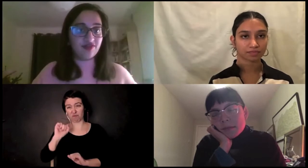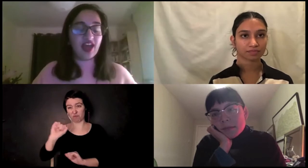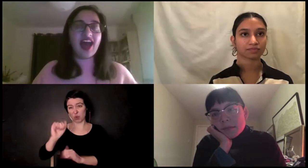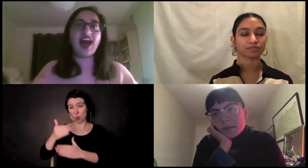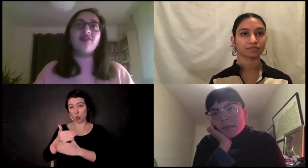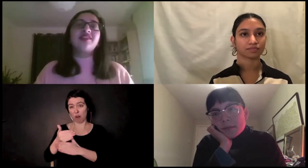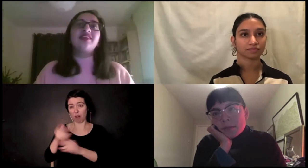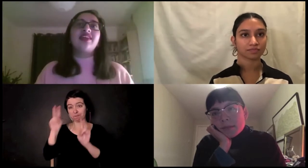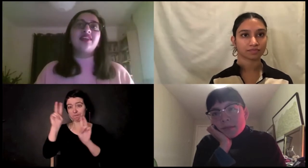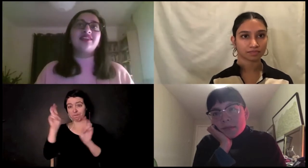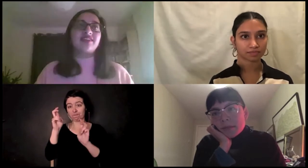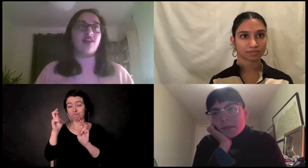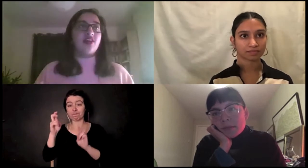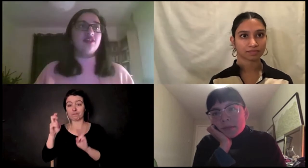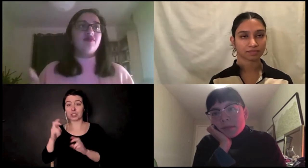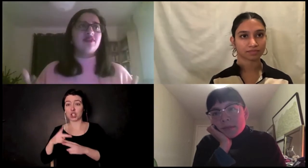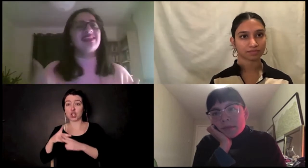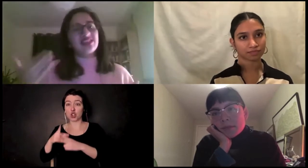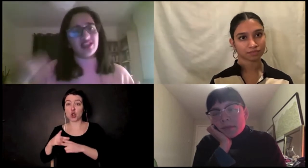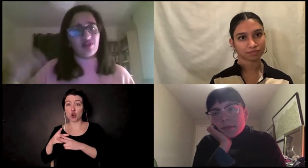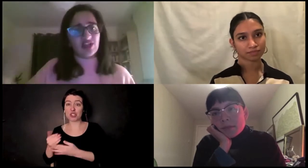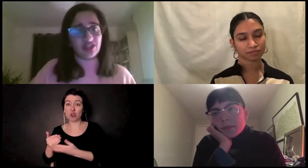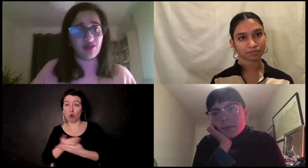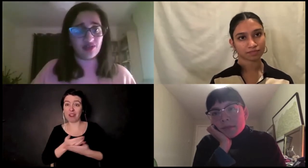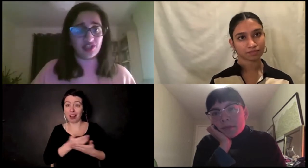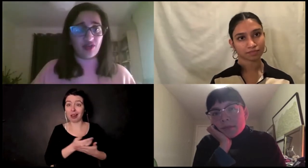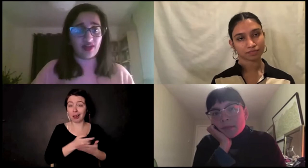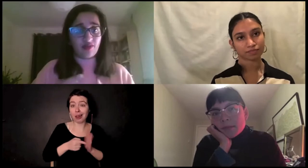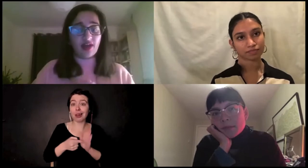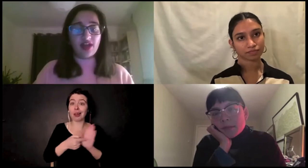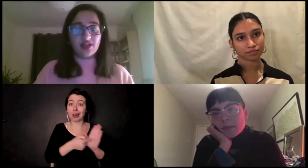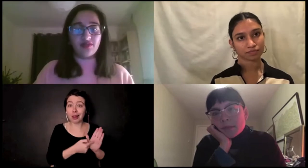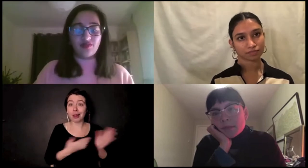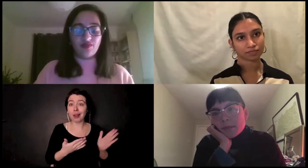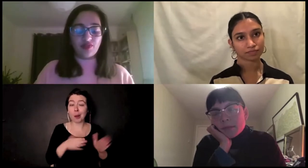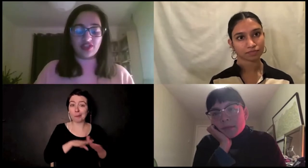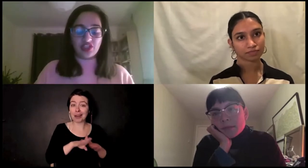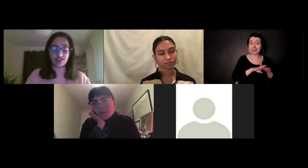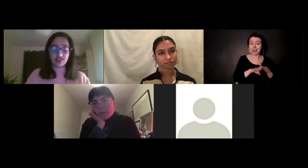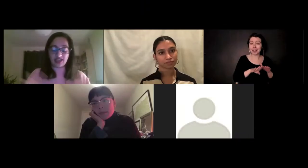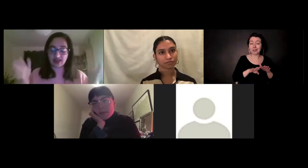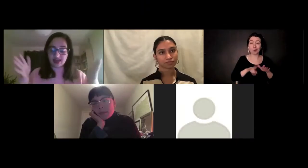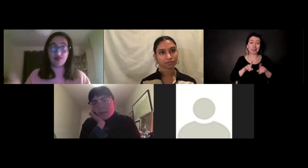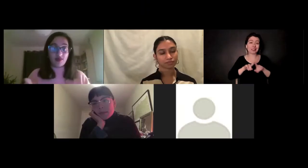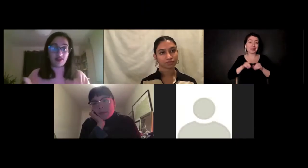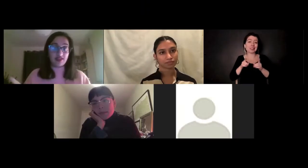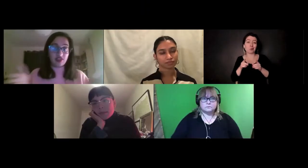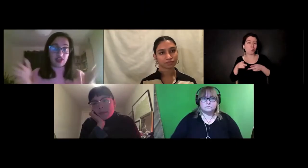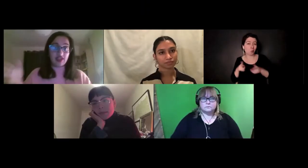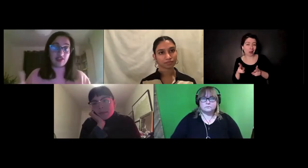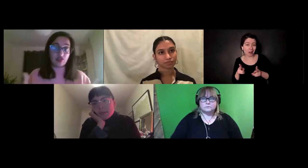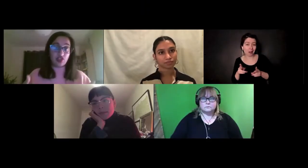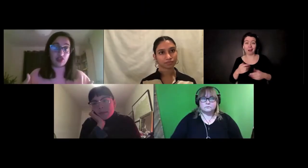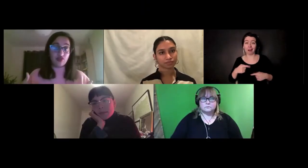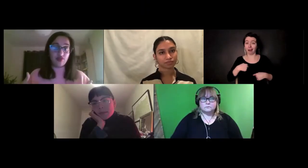expansive. And I was thinking that's the direction that I want to go. And I don't want to just, again, limit myself to